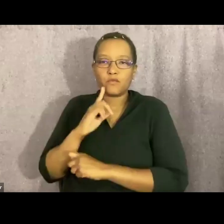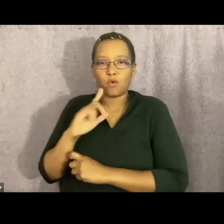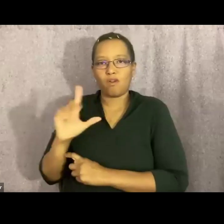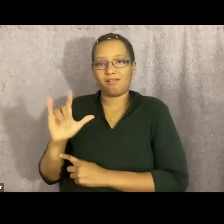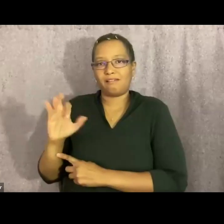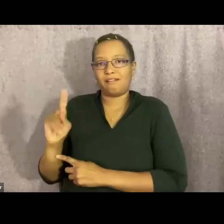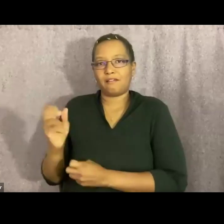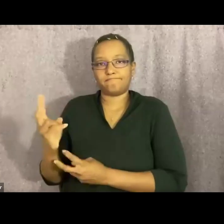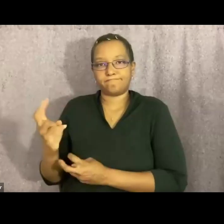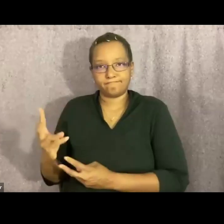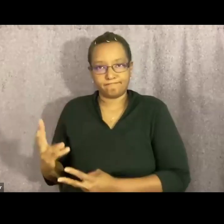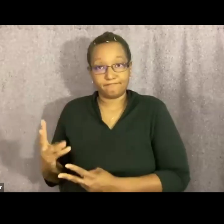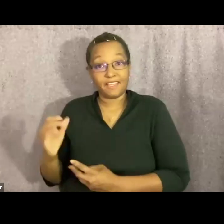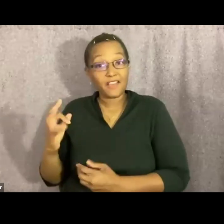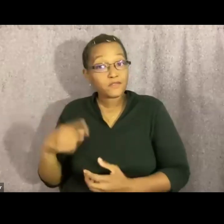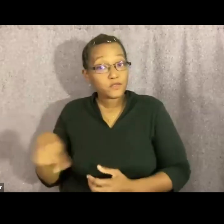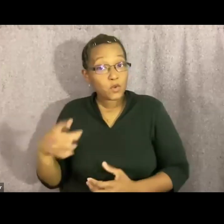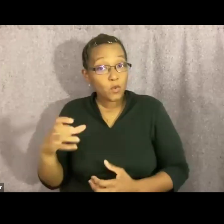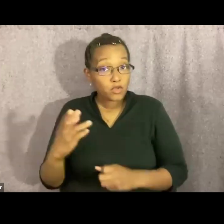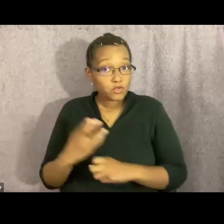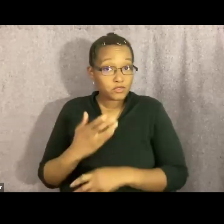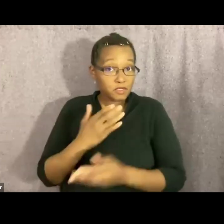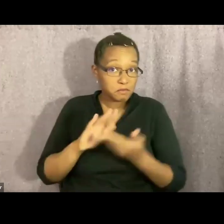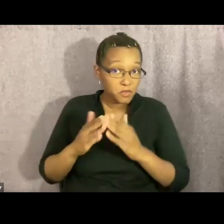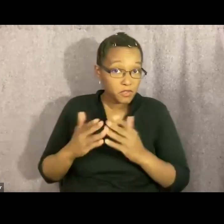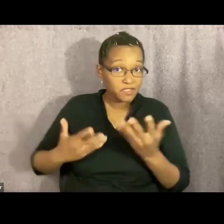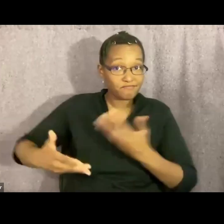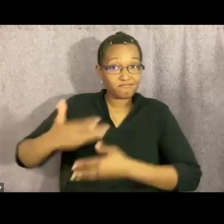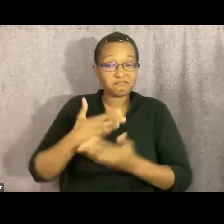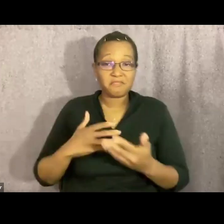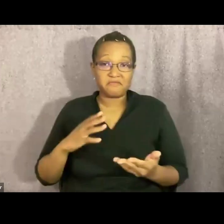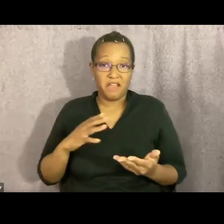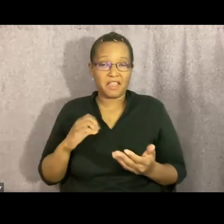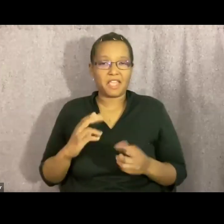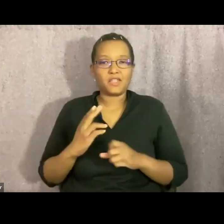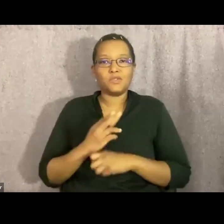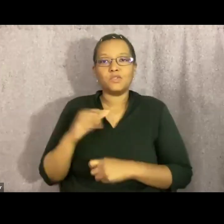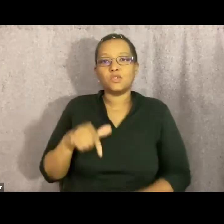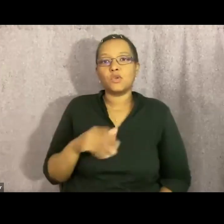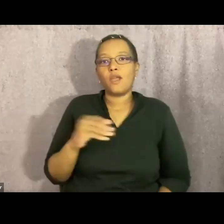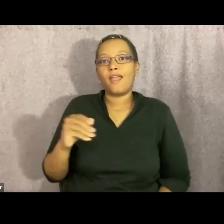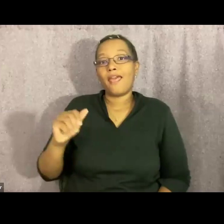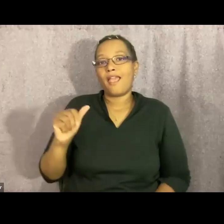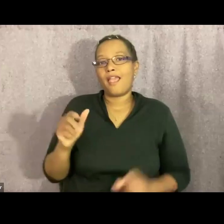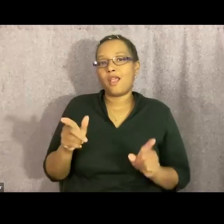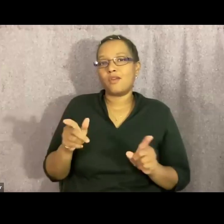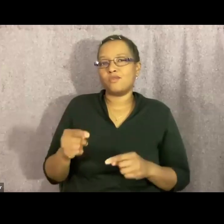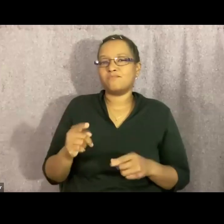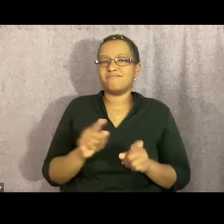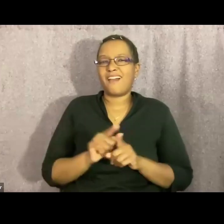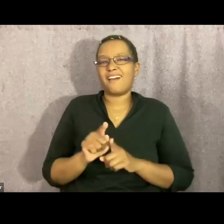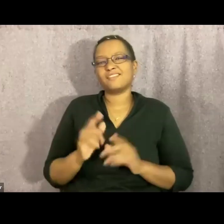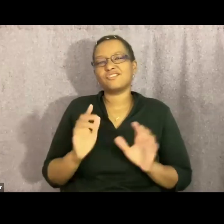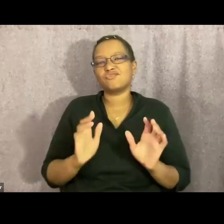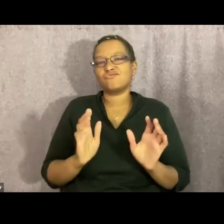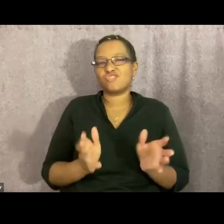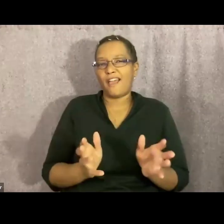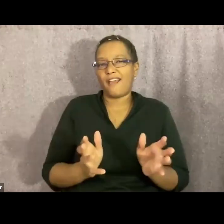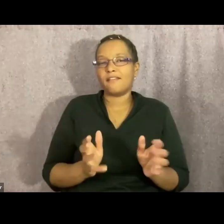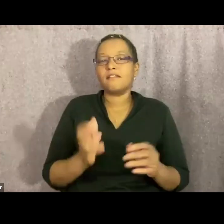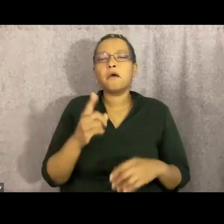space, we would love that. You're welcome to use the Q&A room, just like it's a chat room. You don't just have to ask questions.